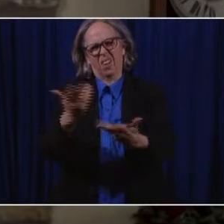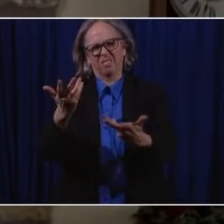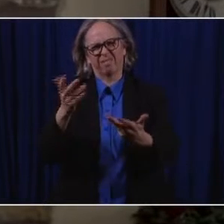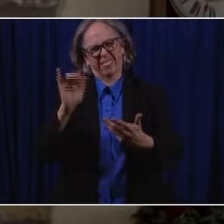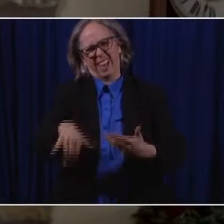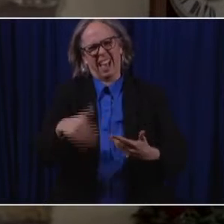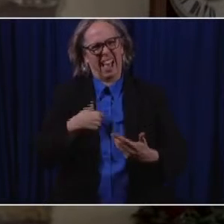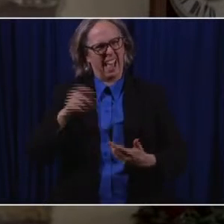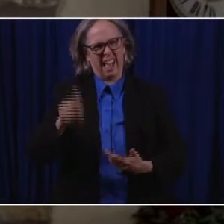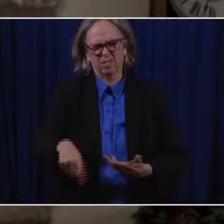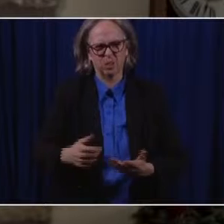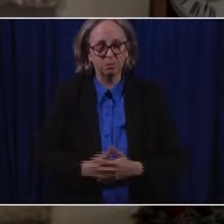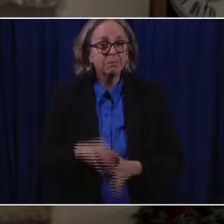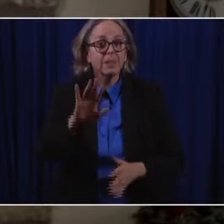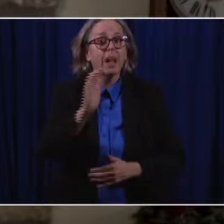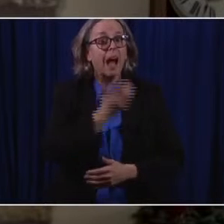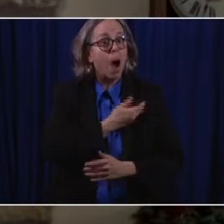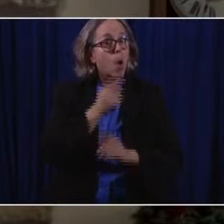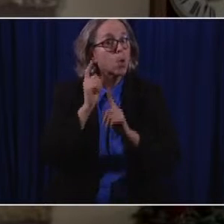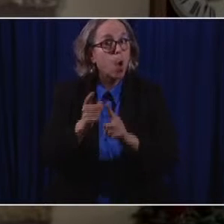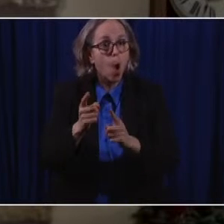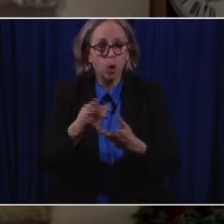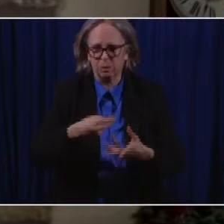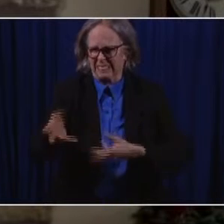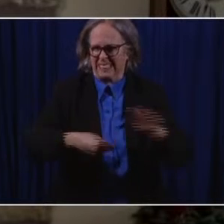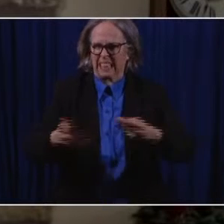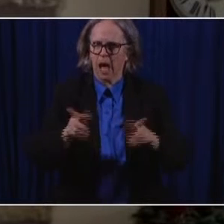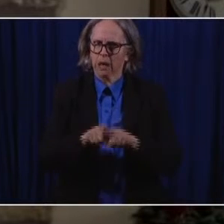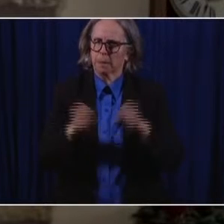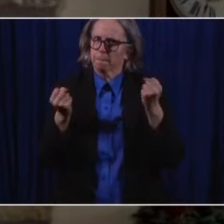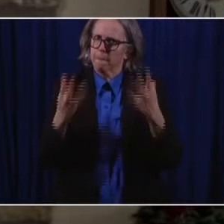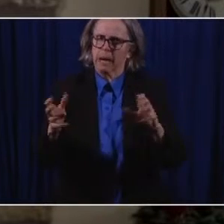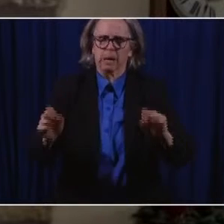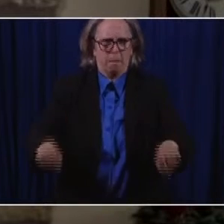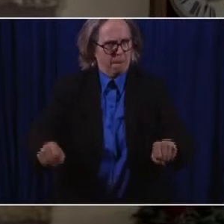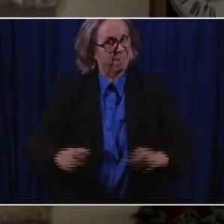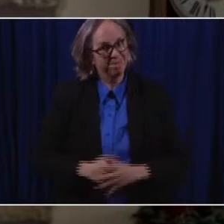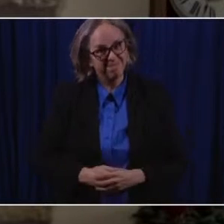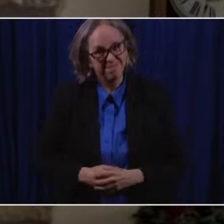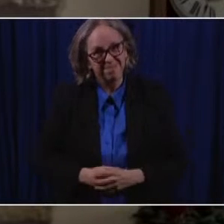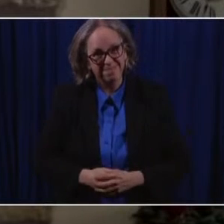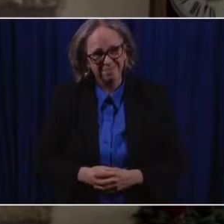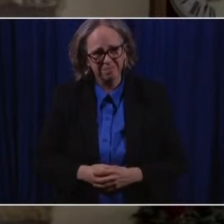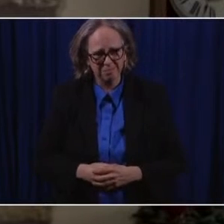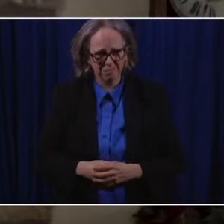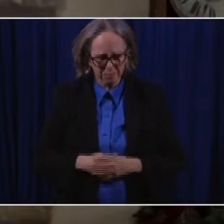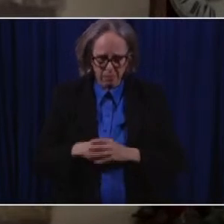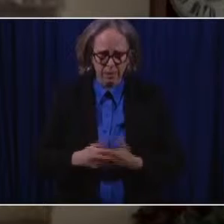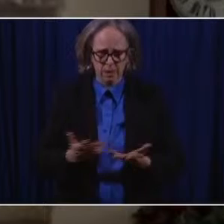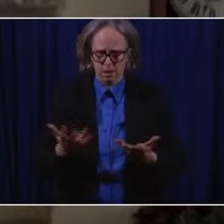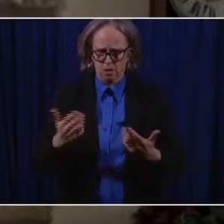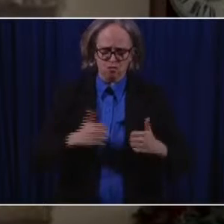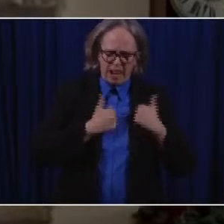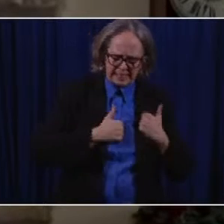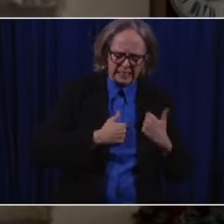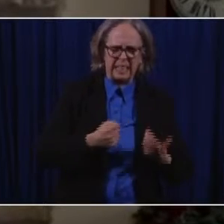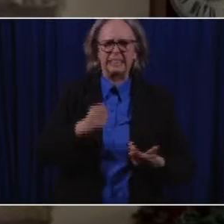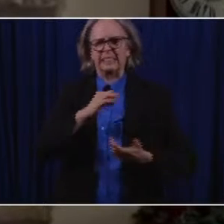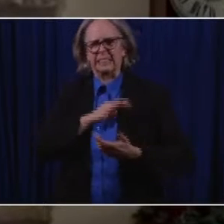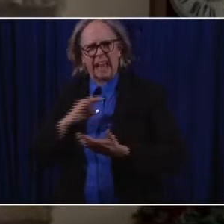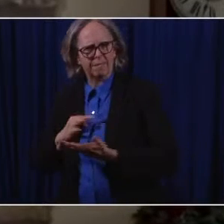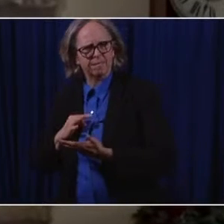goal is to get it out just as quickly as we can to everyone who lives in the nursing home, everyone who works in a nursing